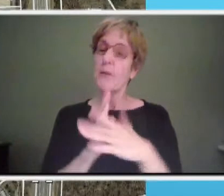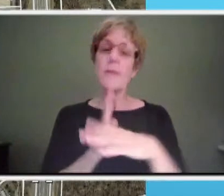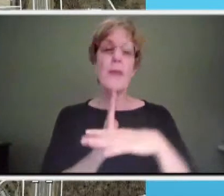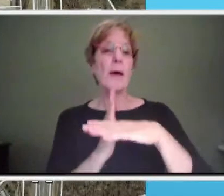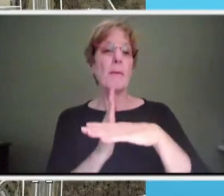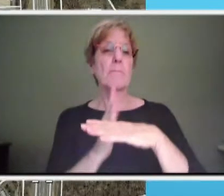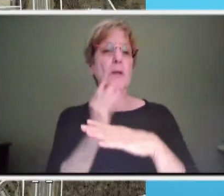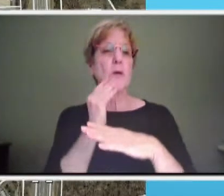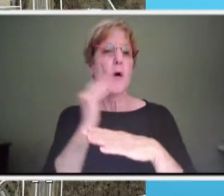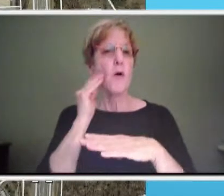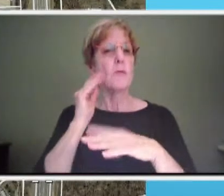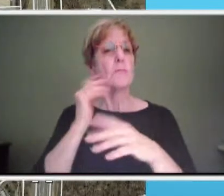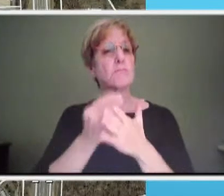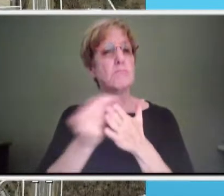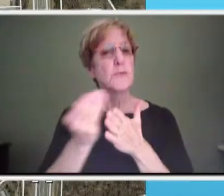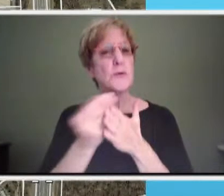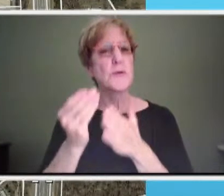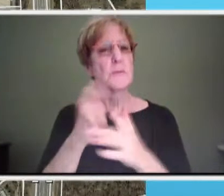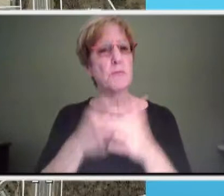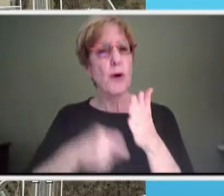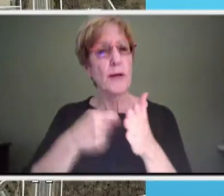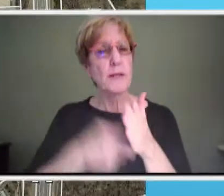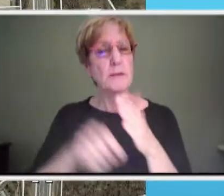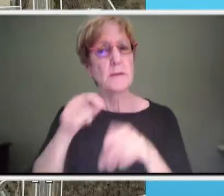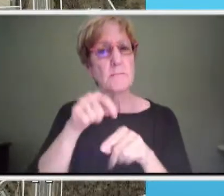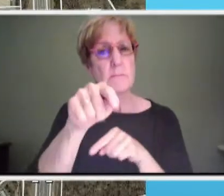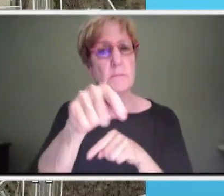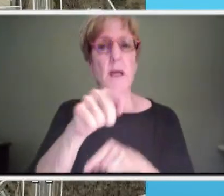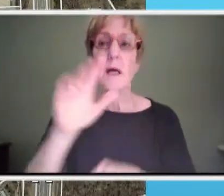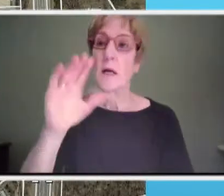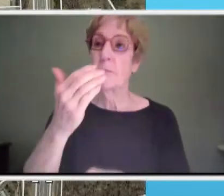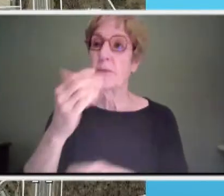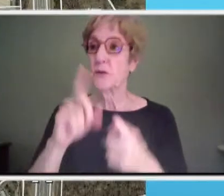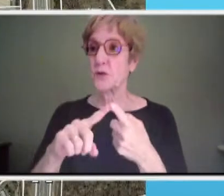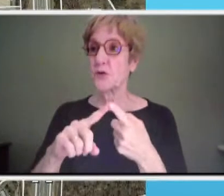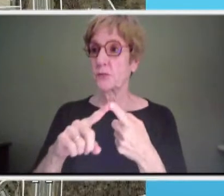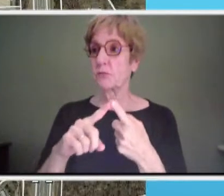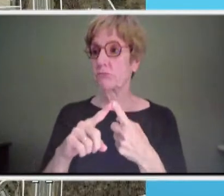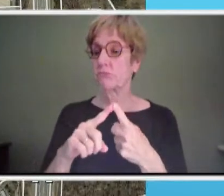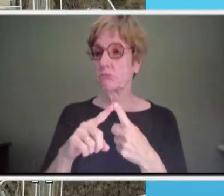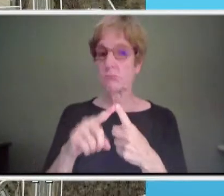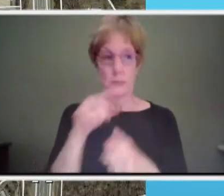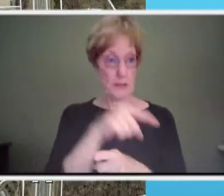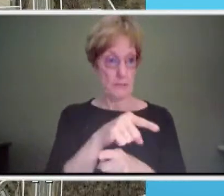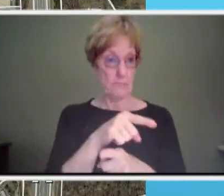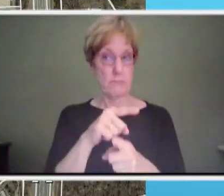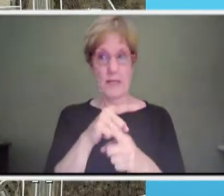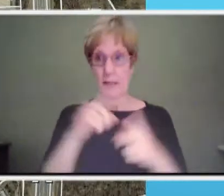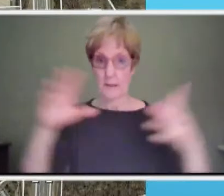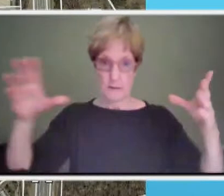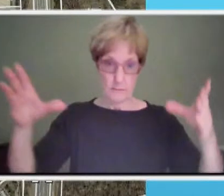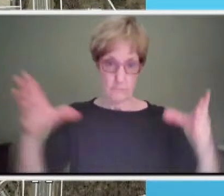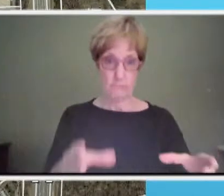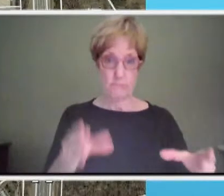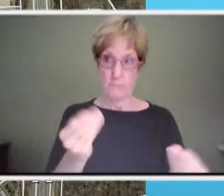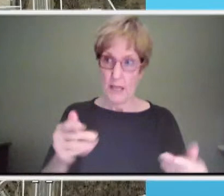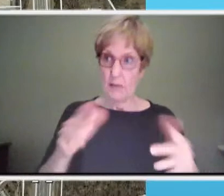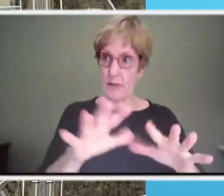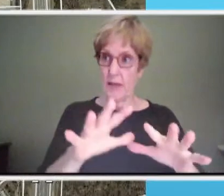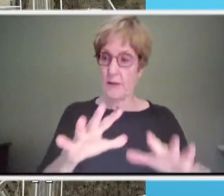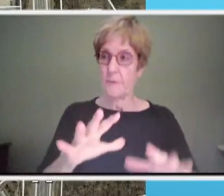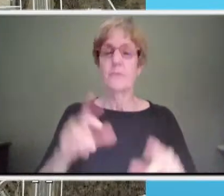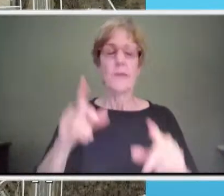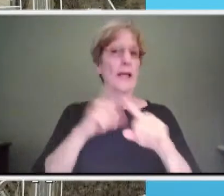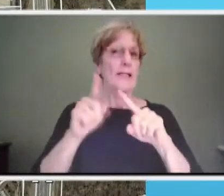so frequently. When it was apparent to the real estate community that the Griffins had assembled this large piece of real estate, they were approached by a lot of